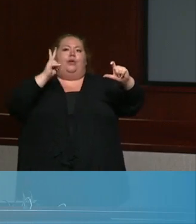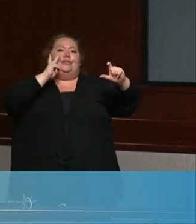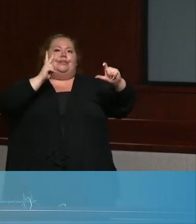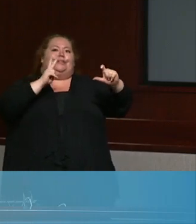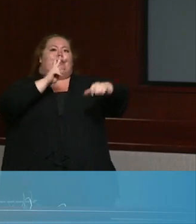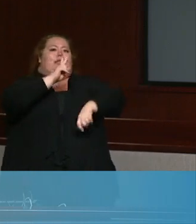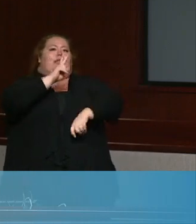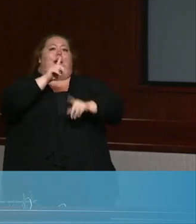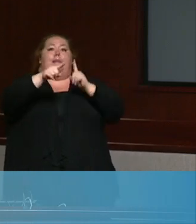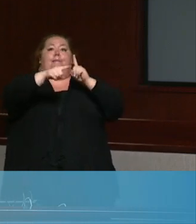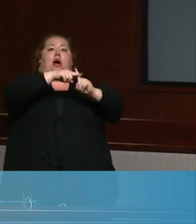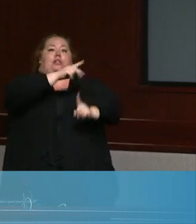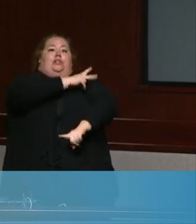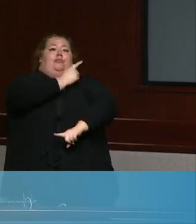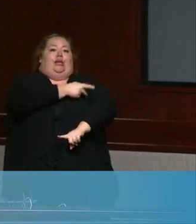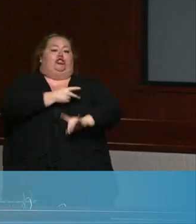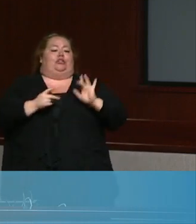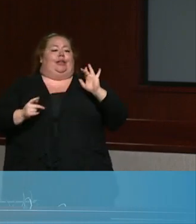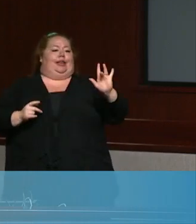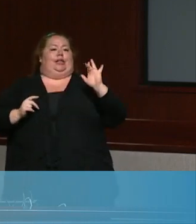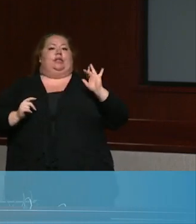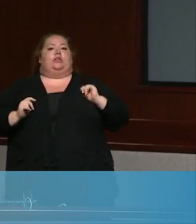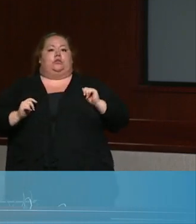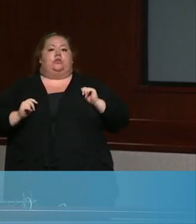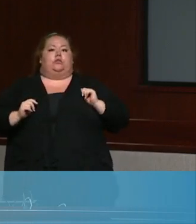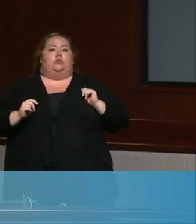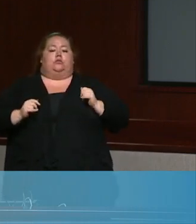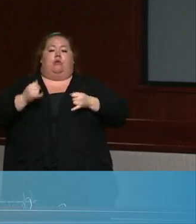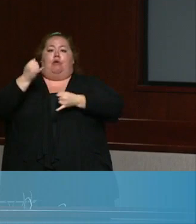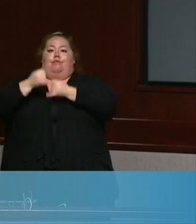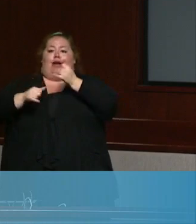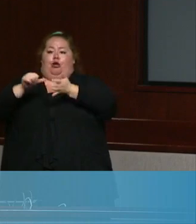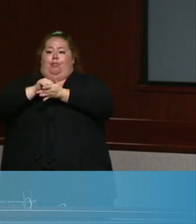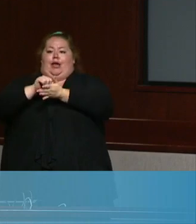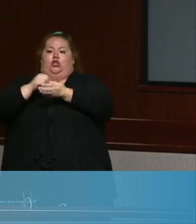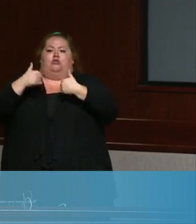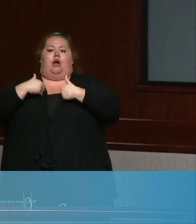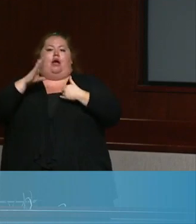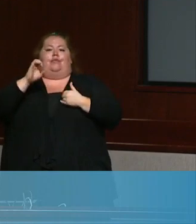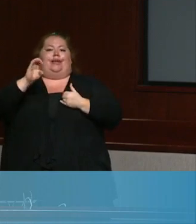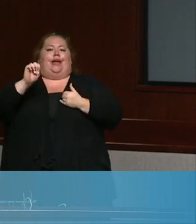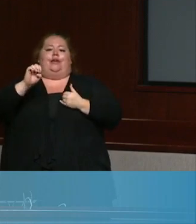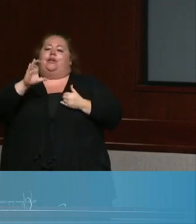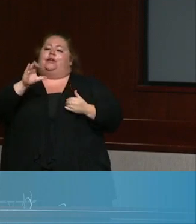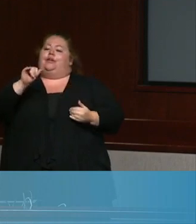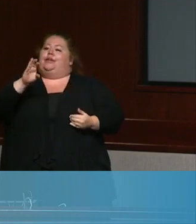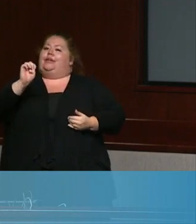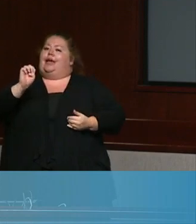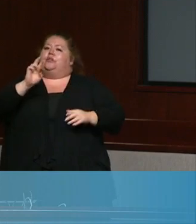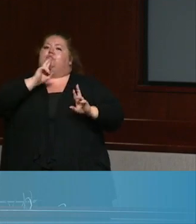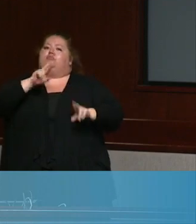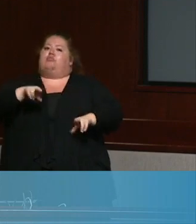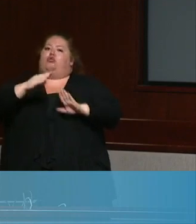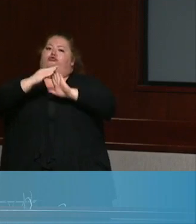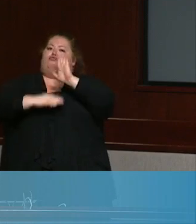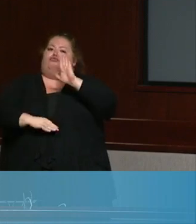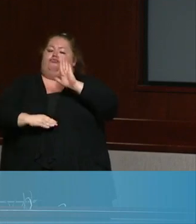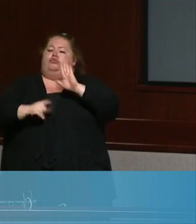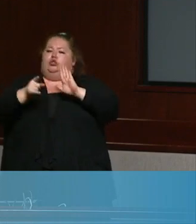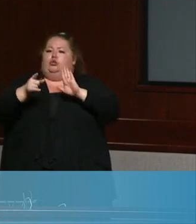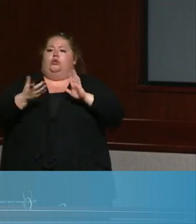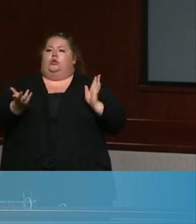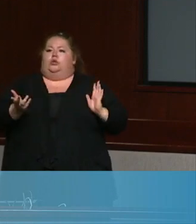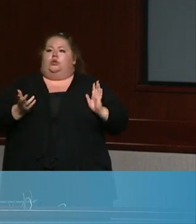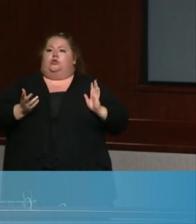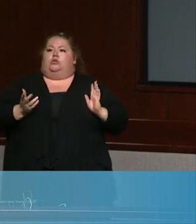patients, click here. And then on that final page is a case report form that you as a positive patient can fill out at your convenience. It is